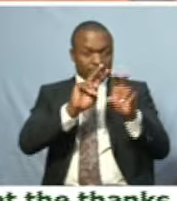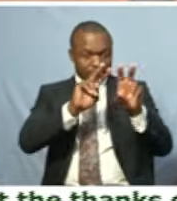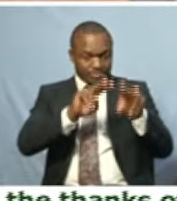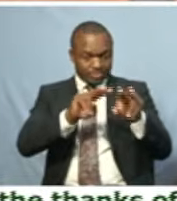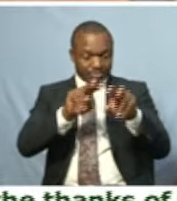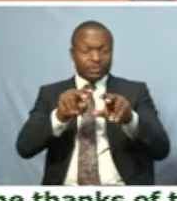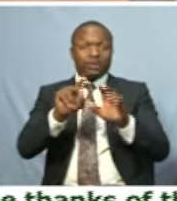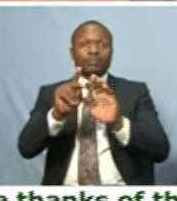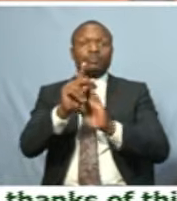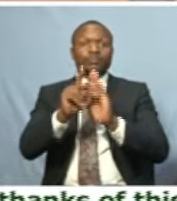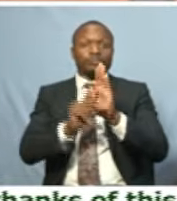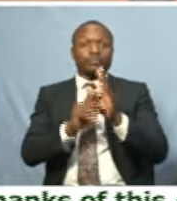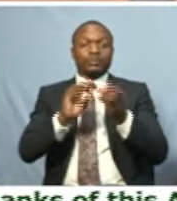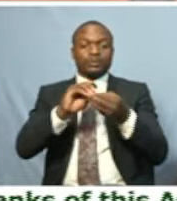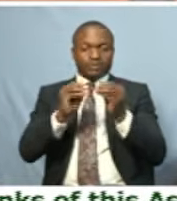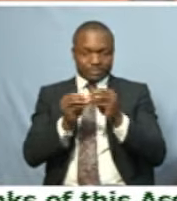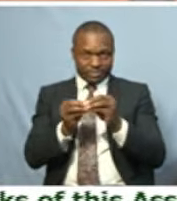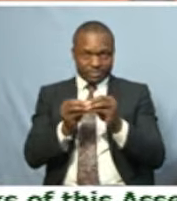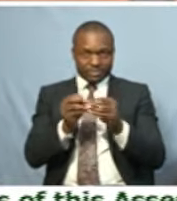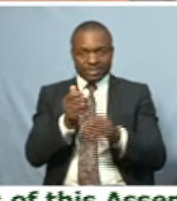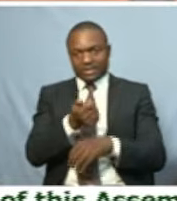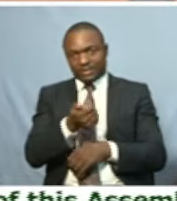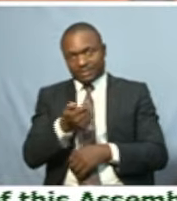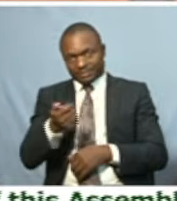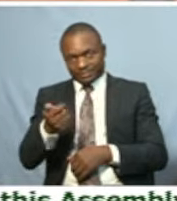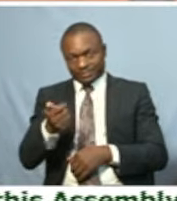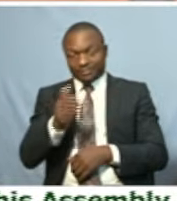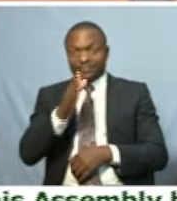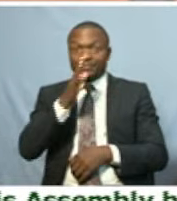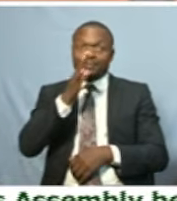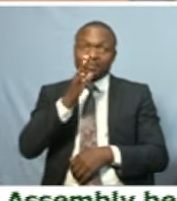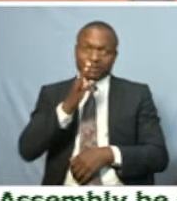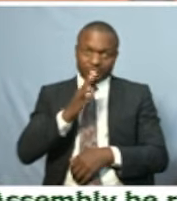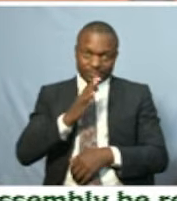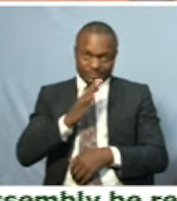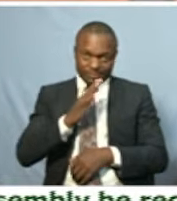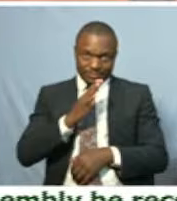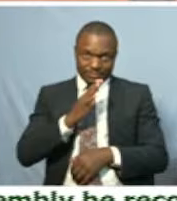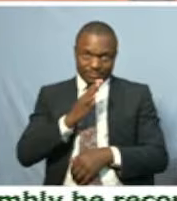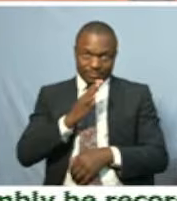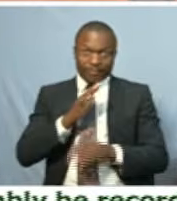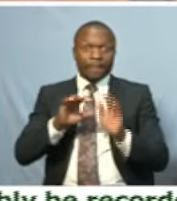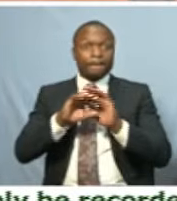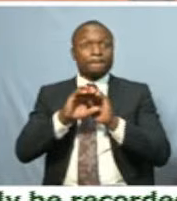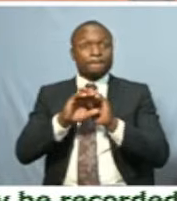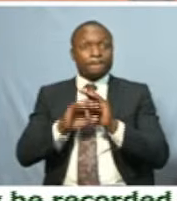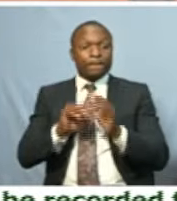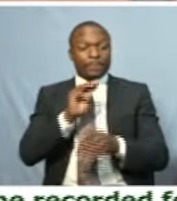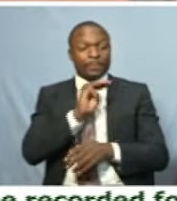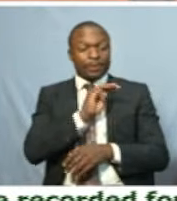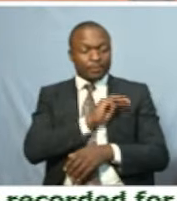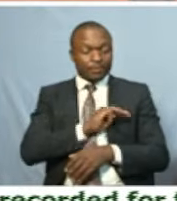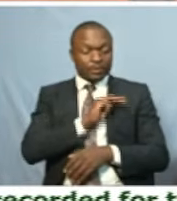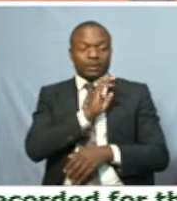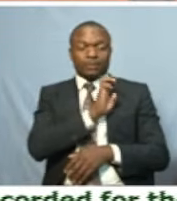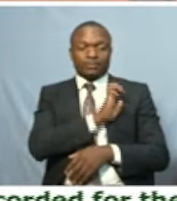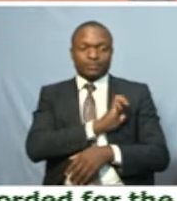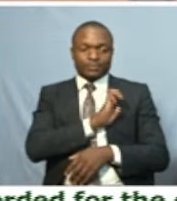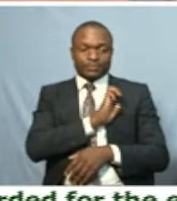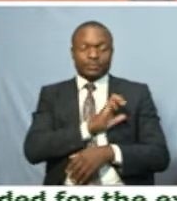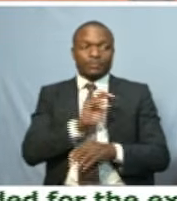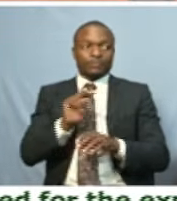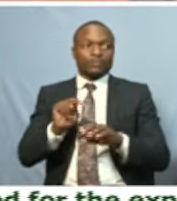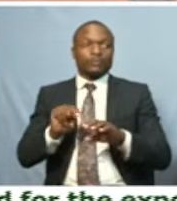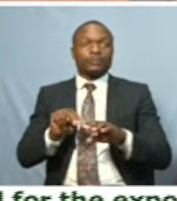policies rate, among others. Madam, under morality and ethics,